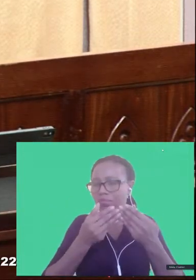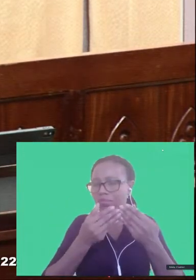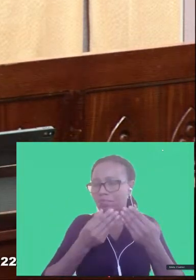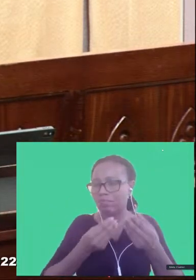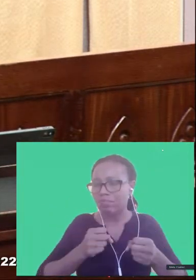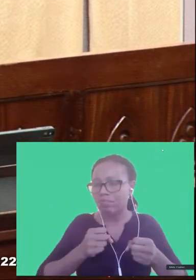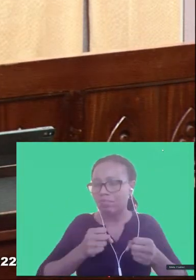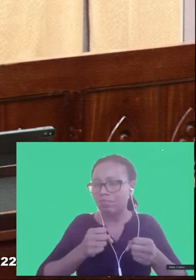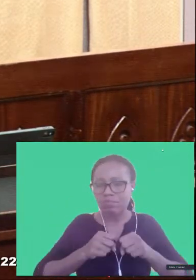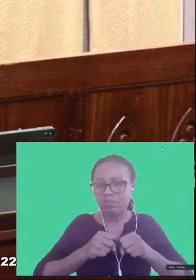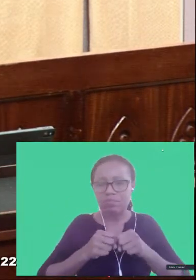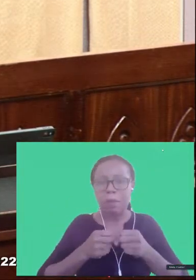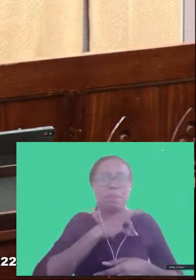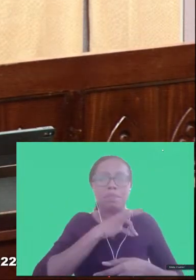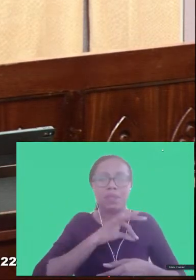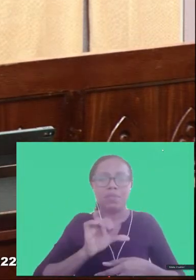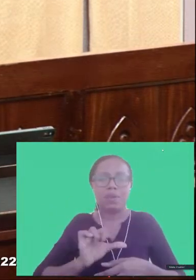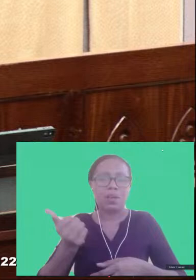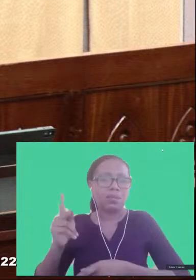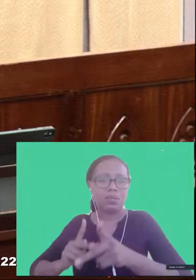Thank you.